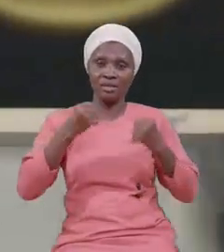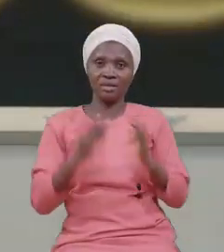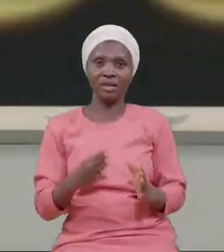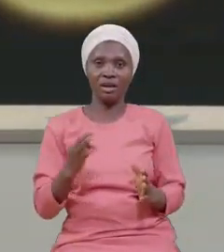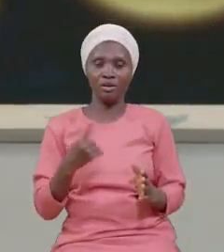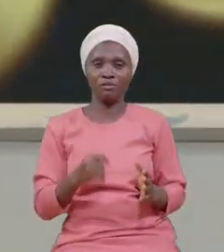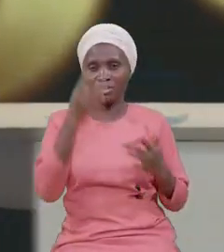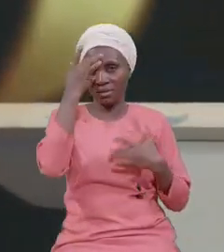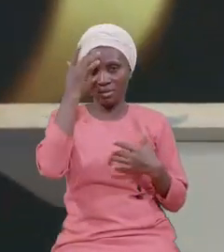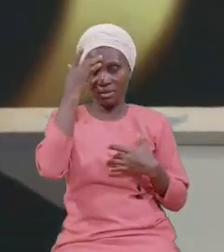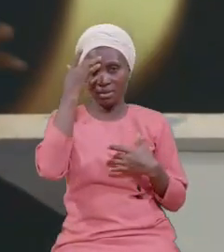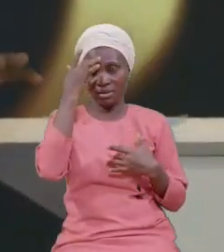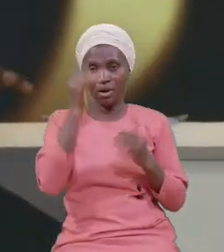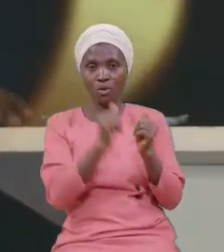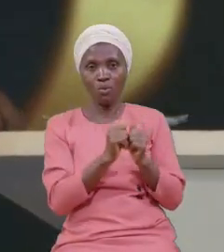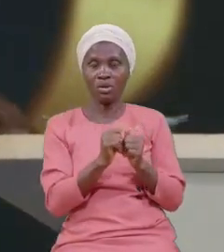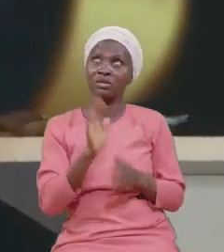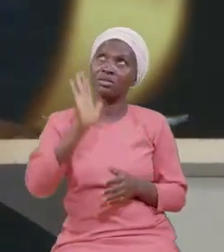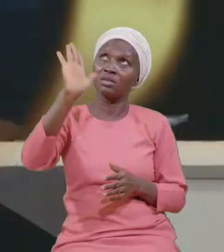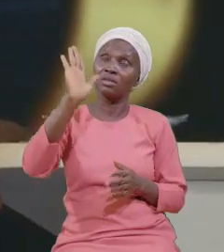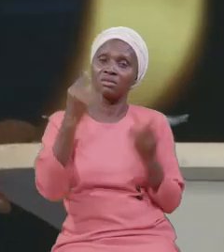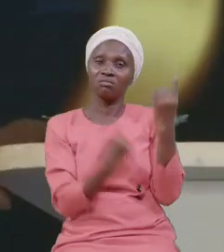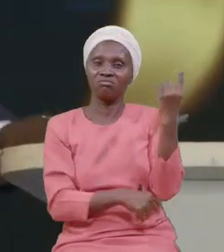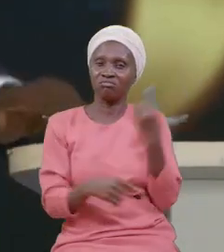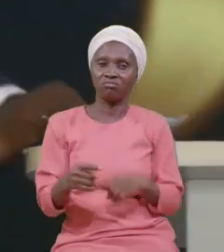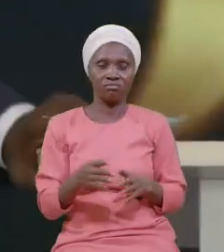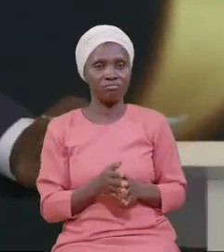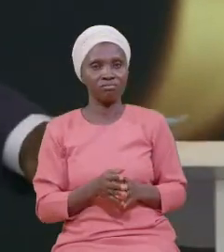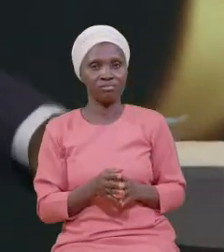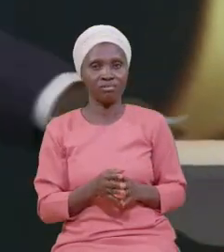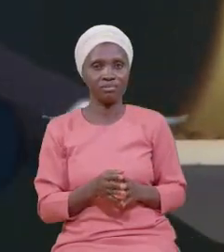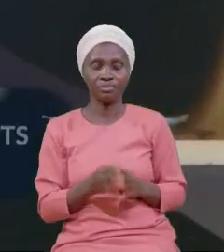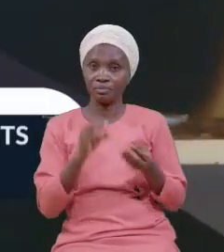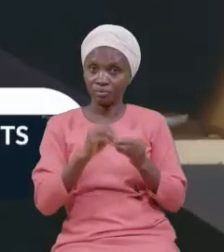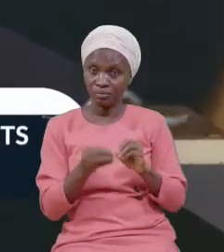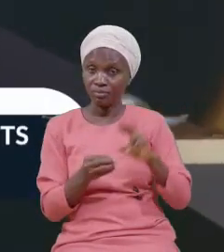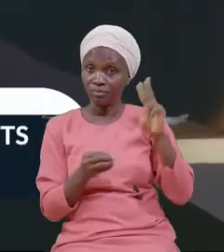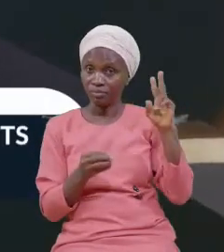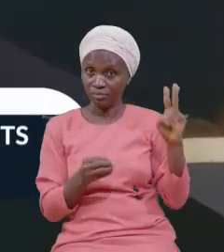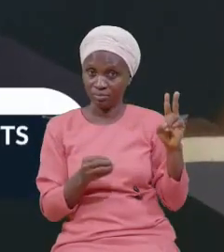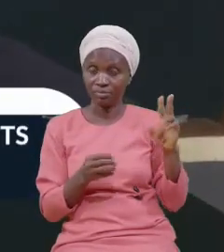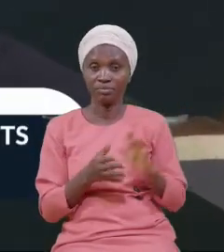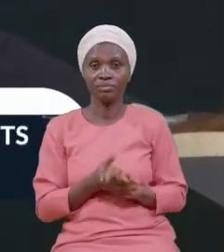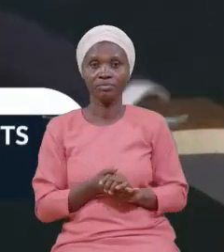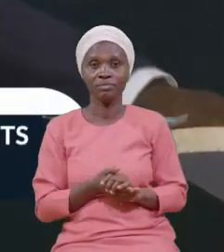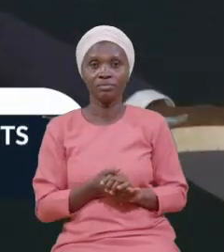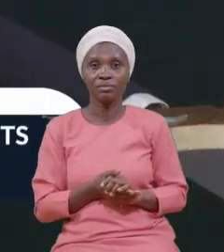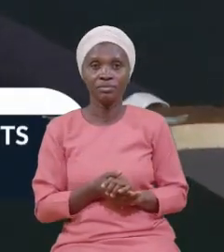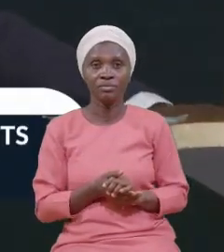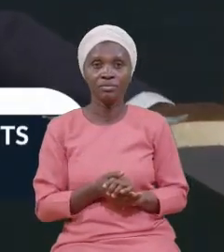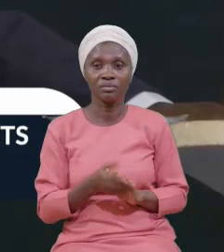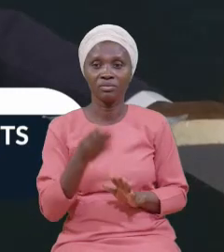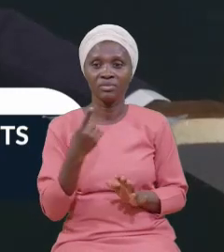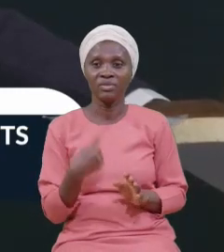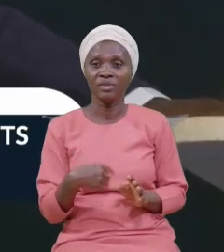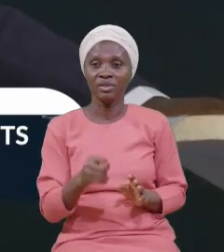with his stripes. Look at number two here. Number two, the heir. Those who inherit, the